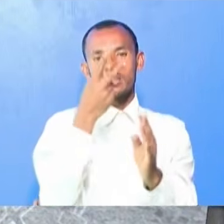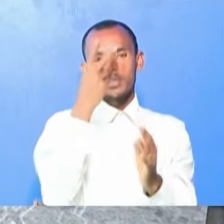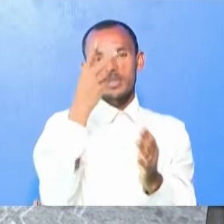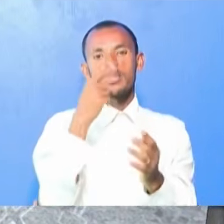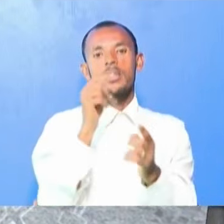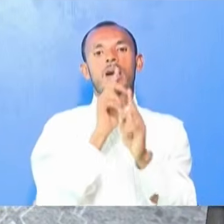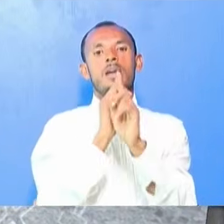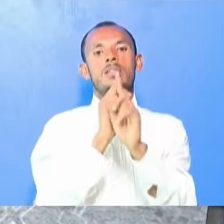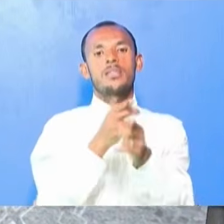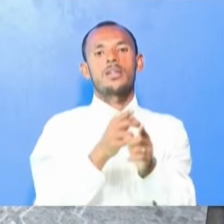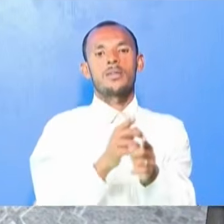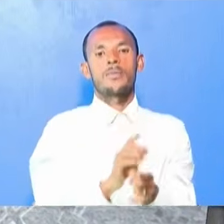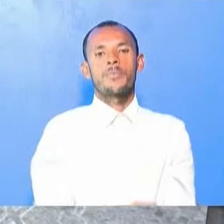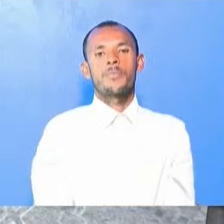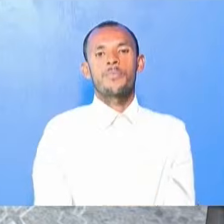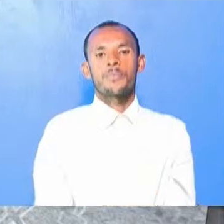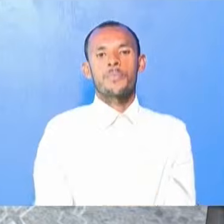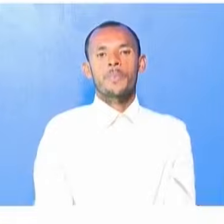this together.